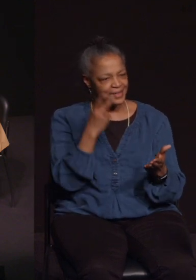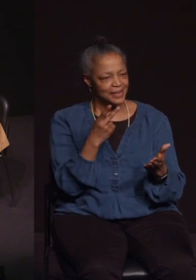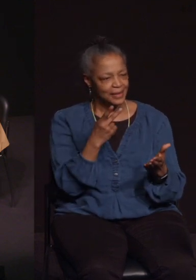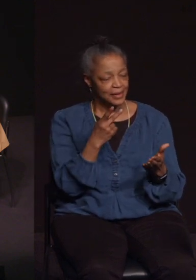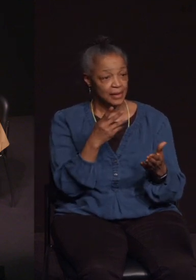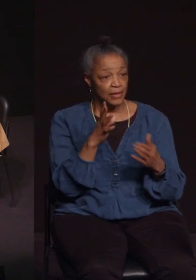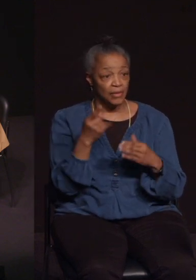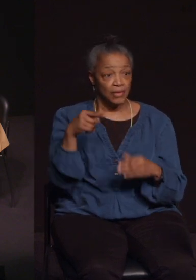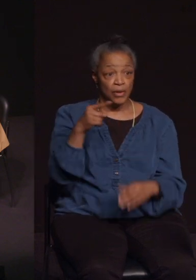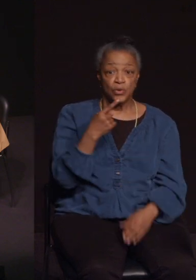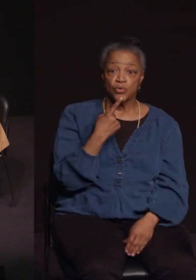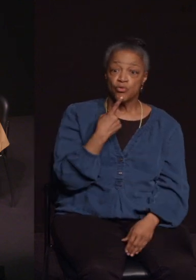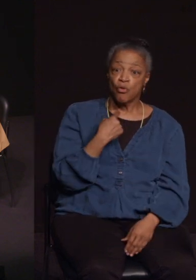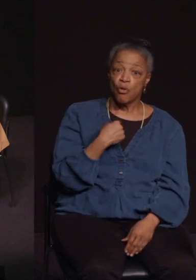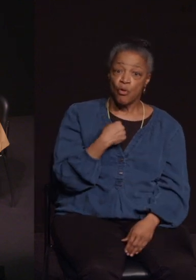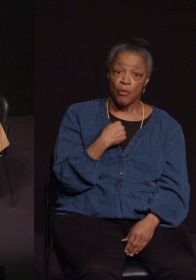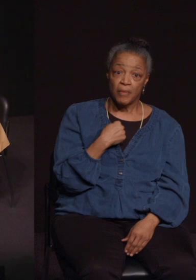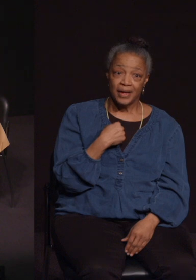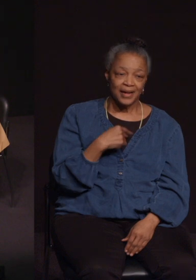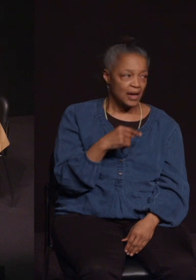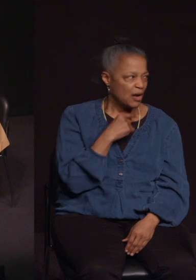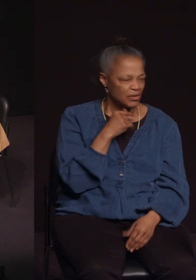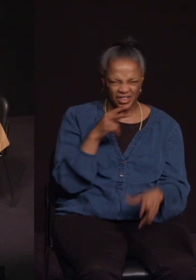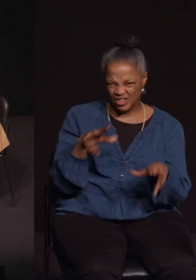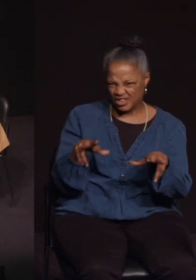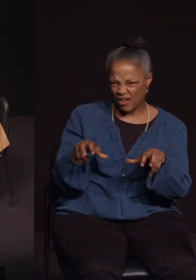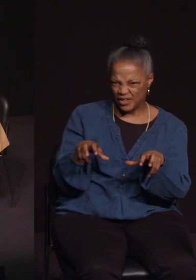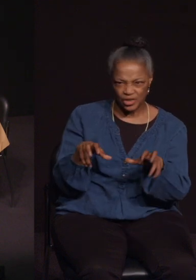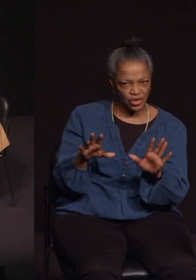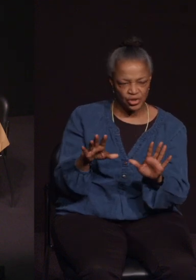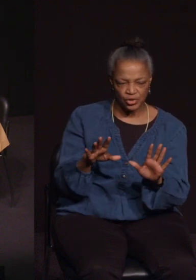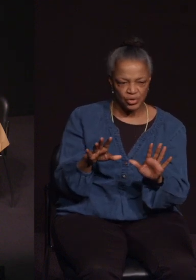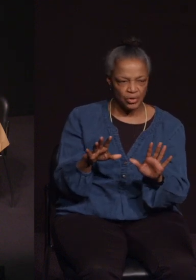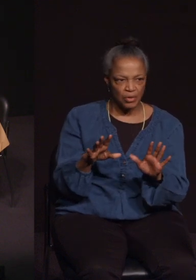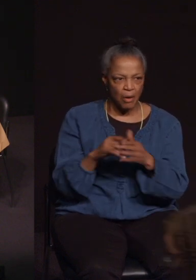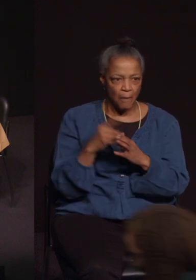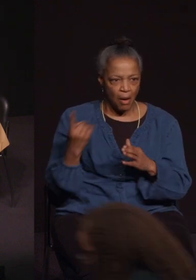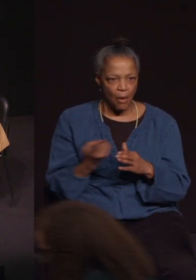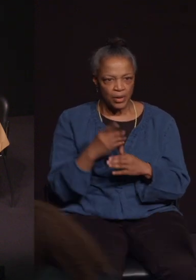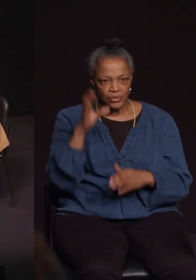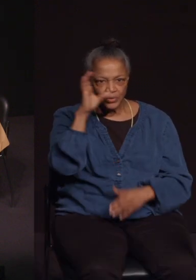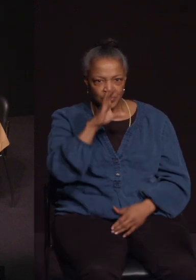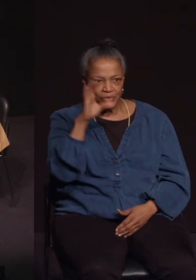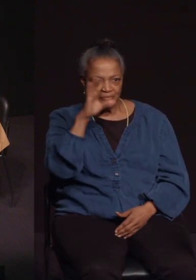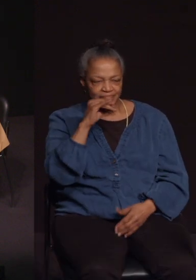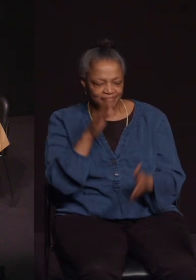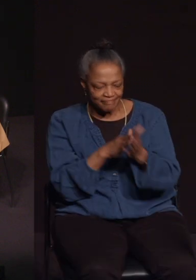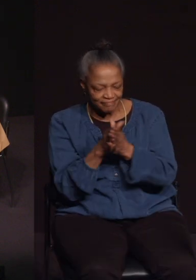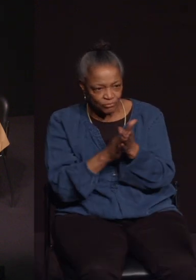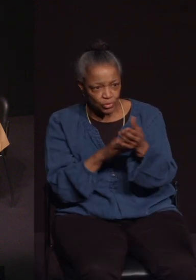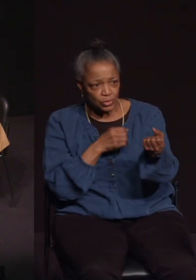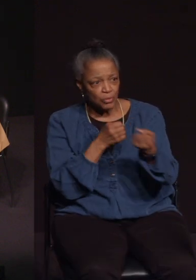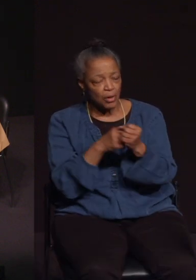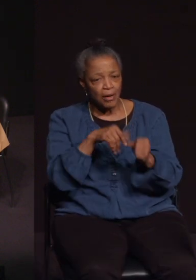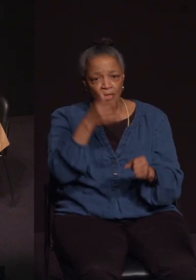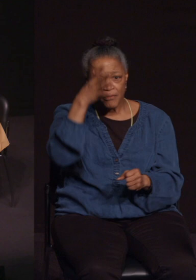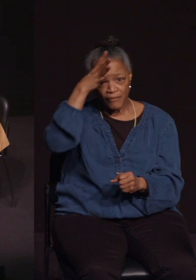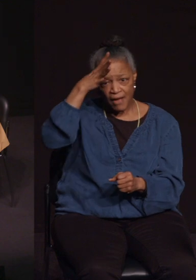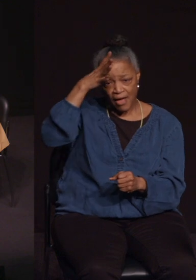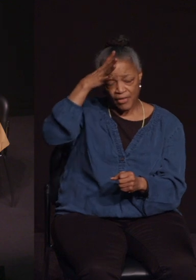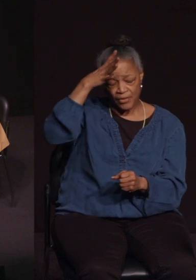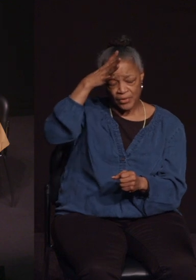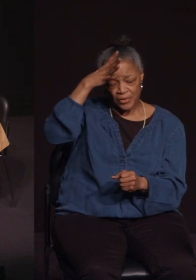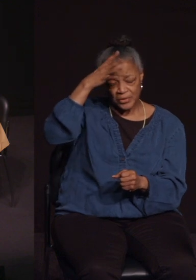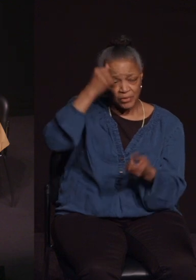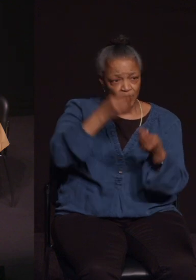I was not selfless, you know. So I'm always looking out for other fathers and families, and you